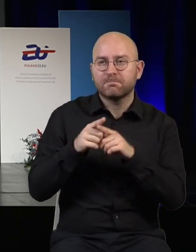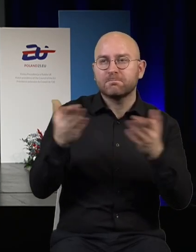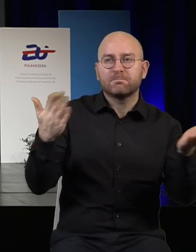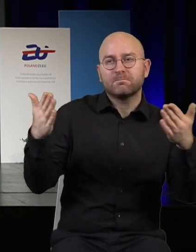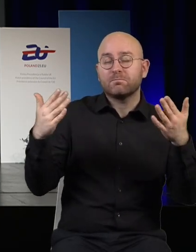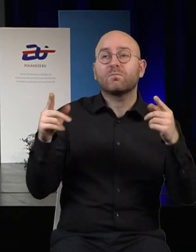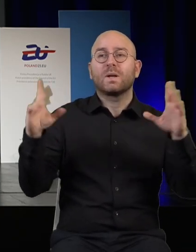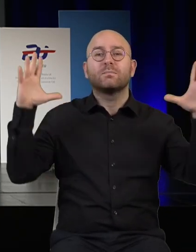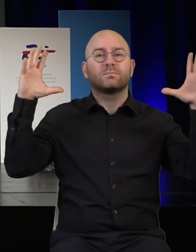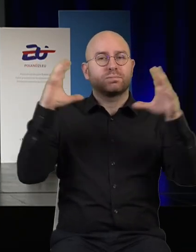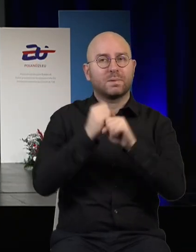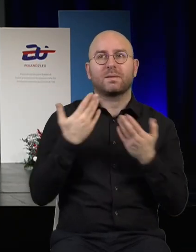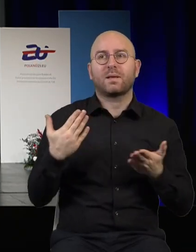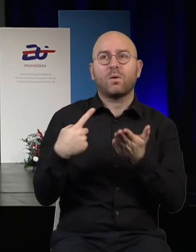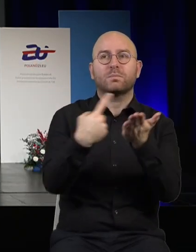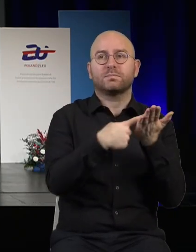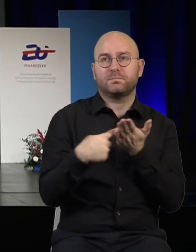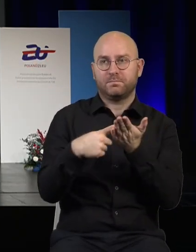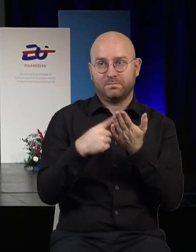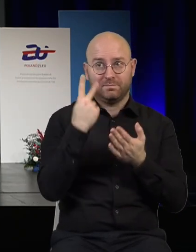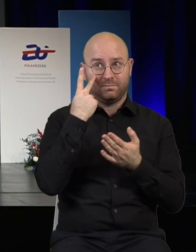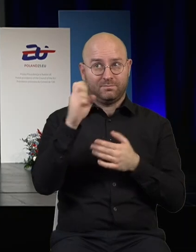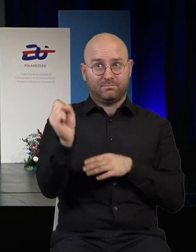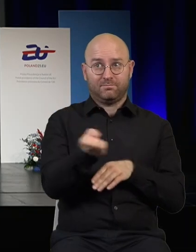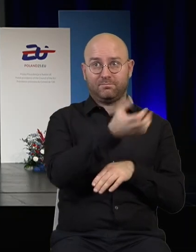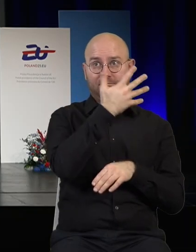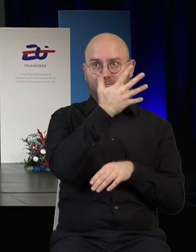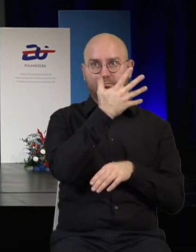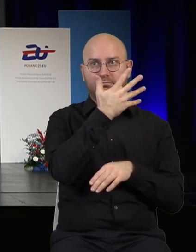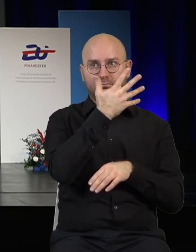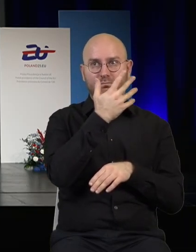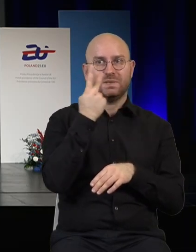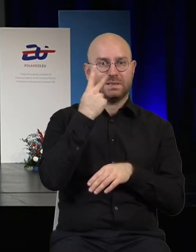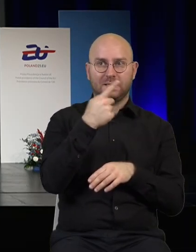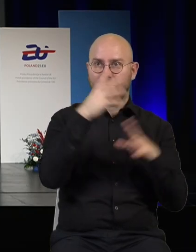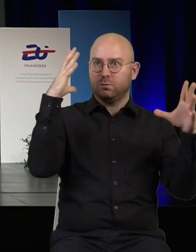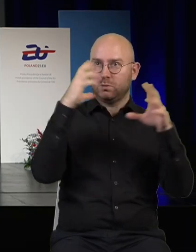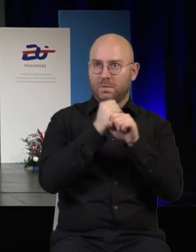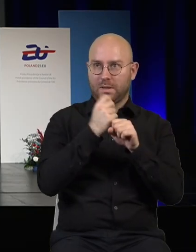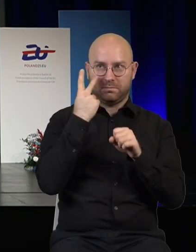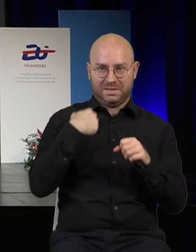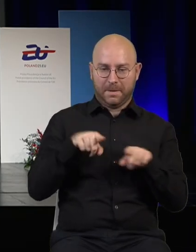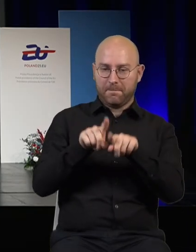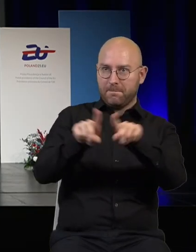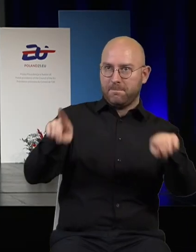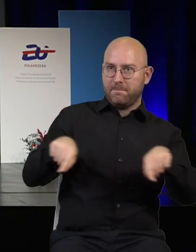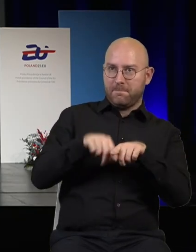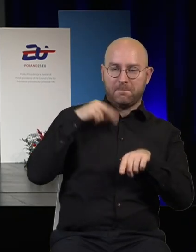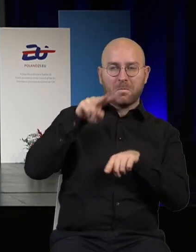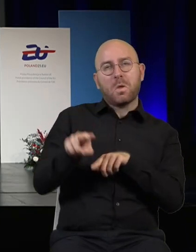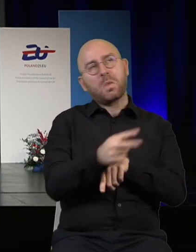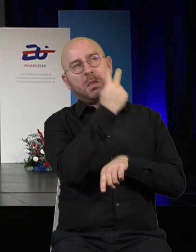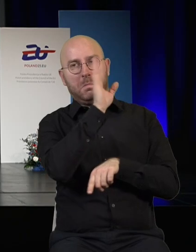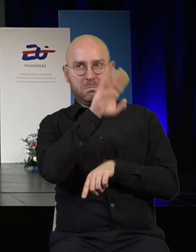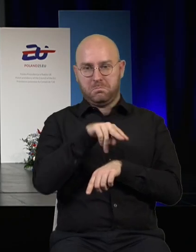on the screen before us. So last 30 seconds